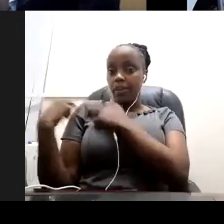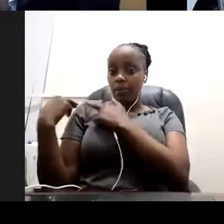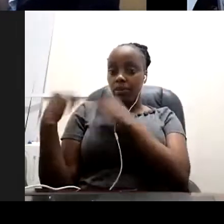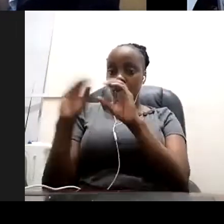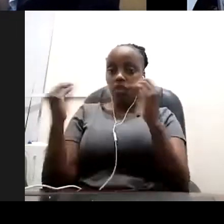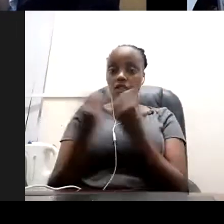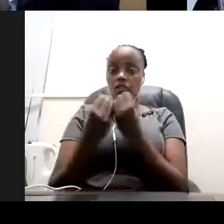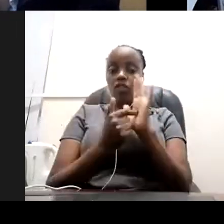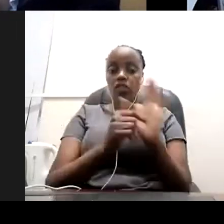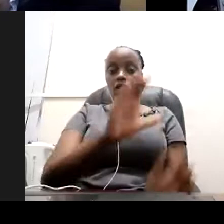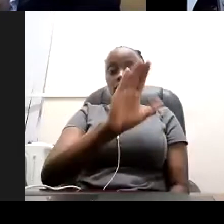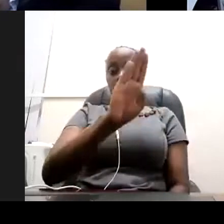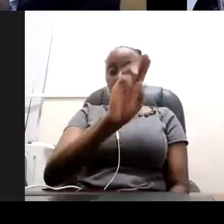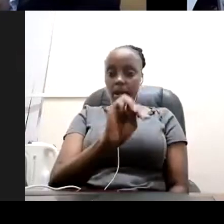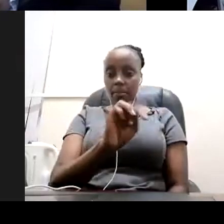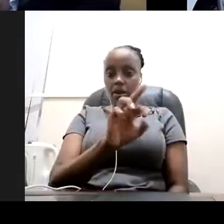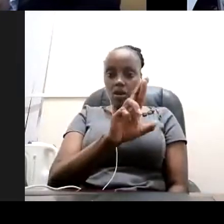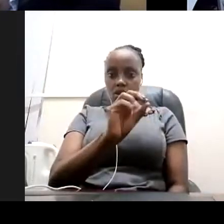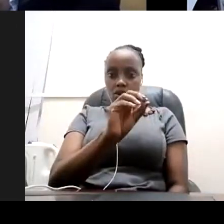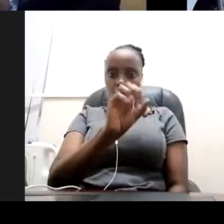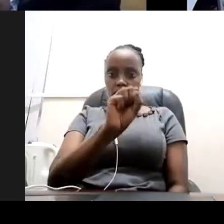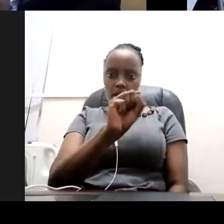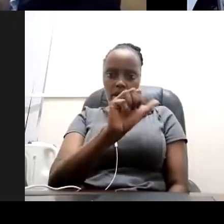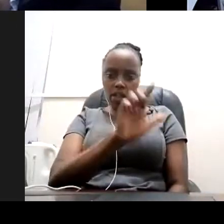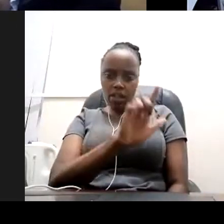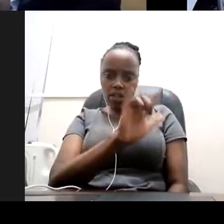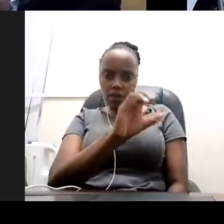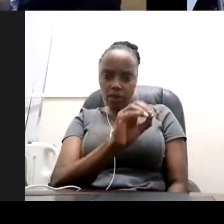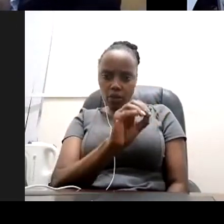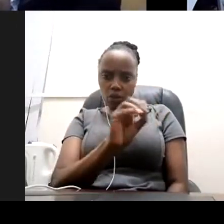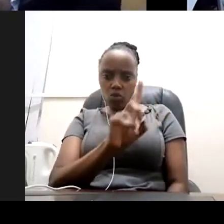So Rosario, the question for you is